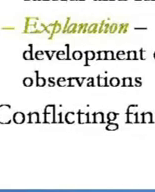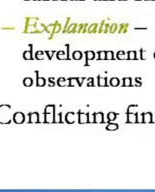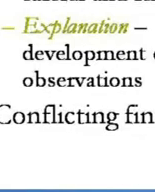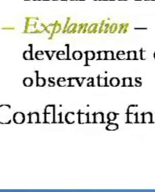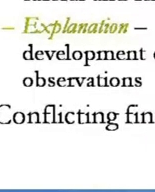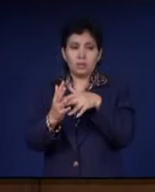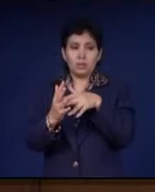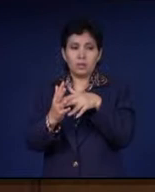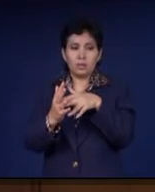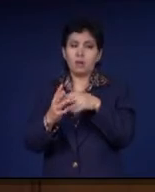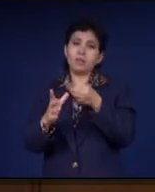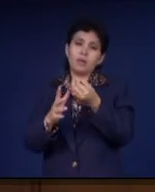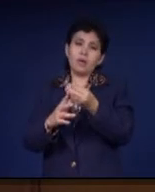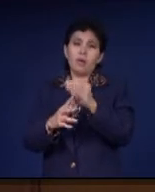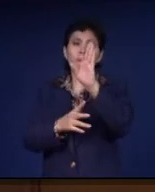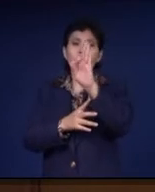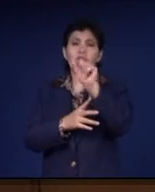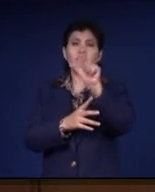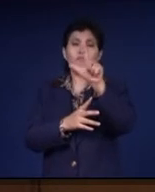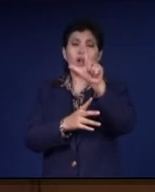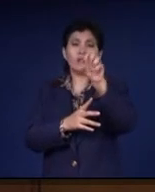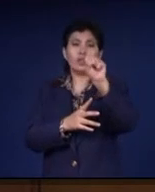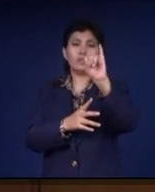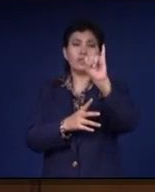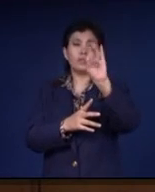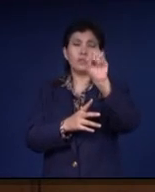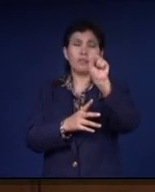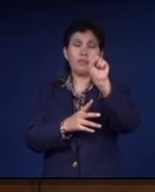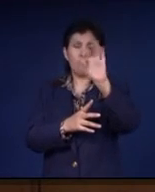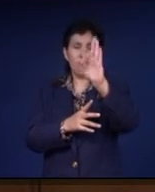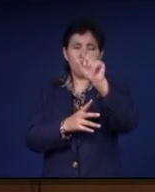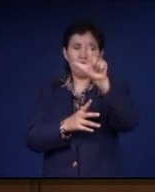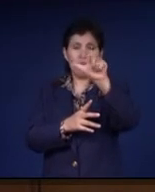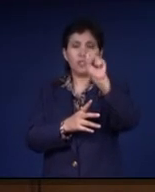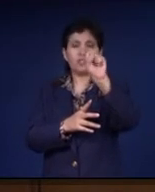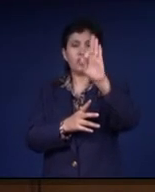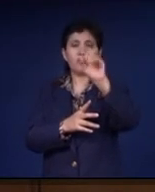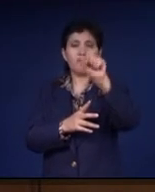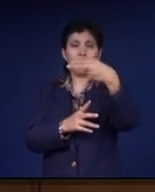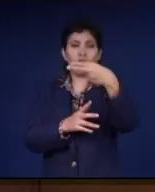philosophy, which means you just randomly say anything of your thoughts of your mind.